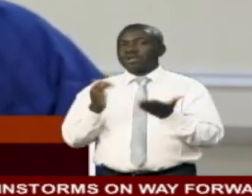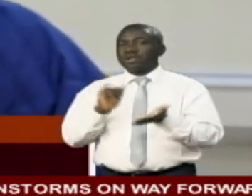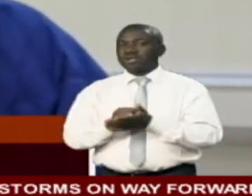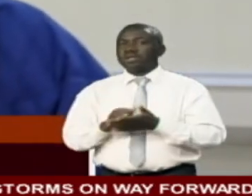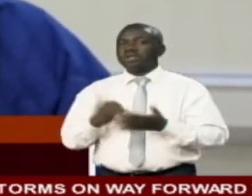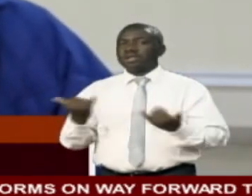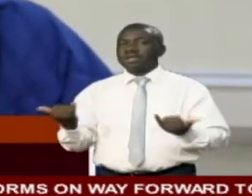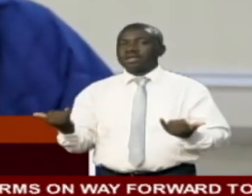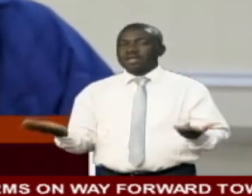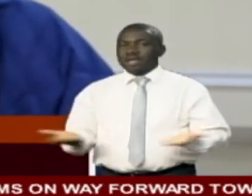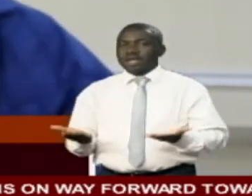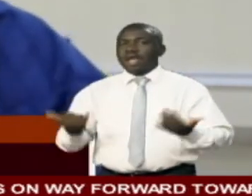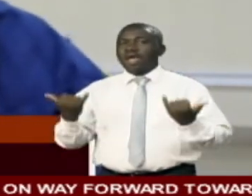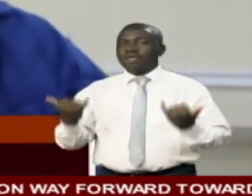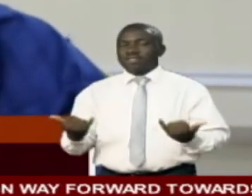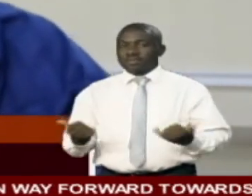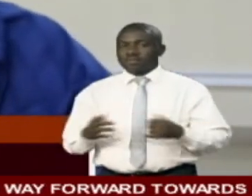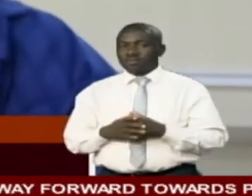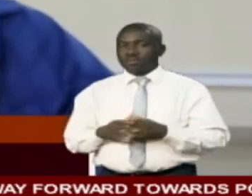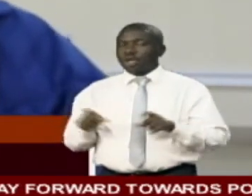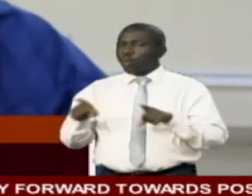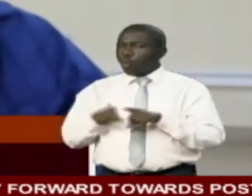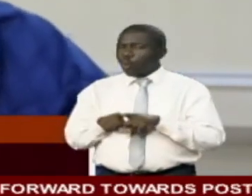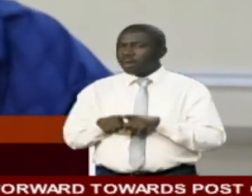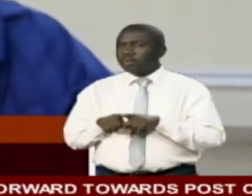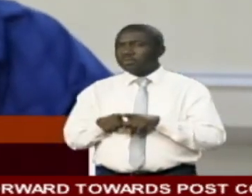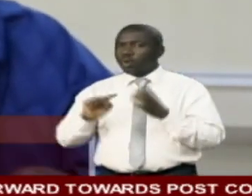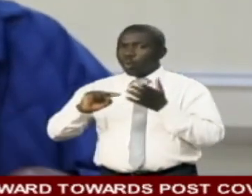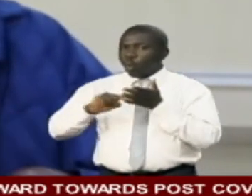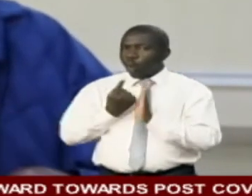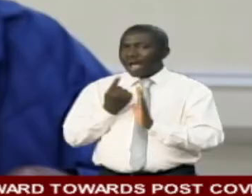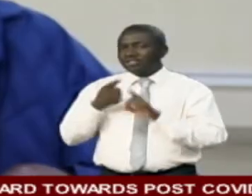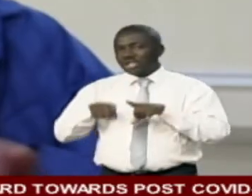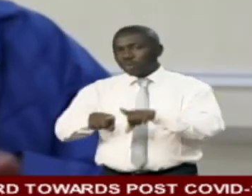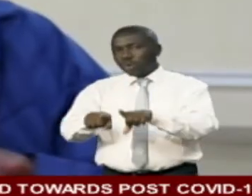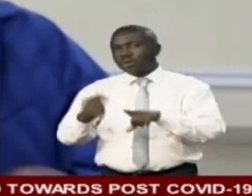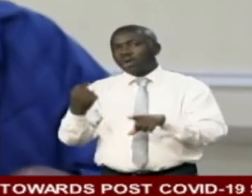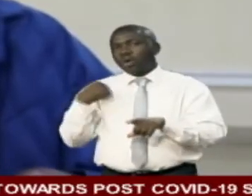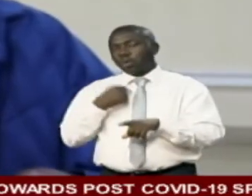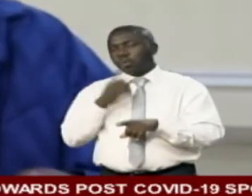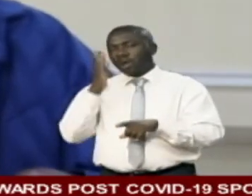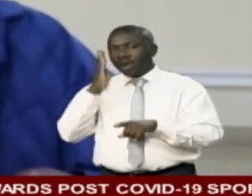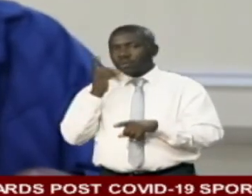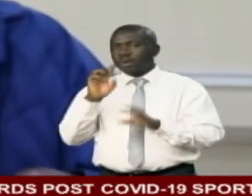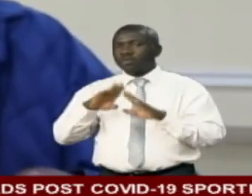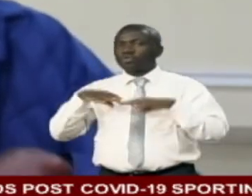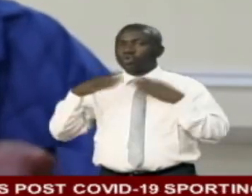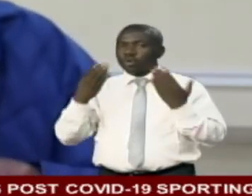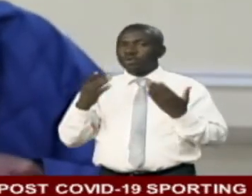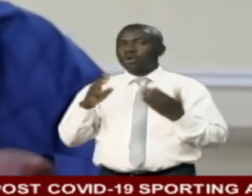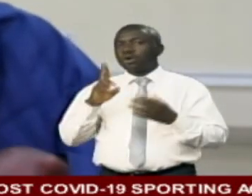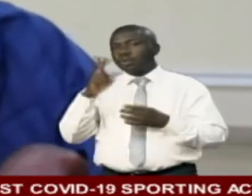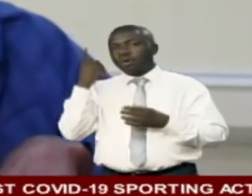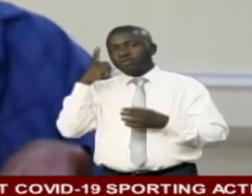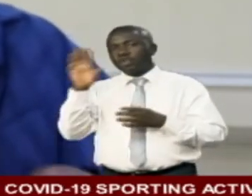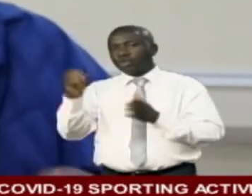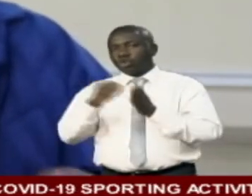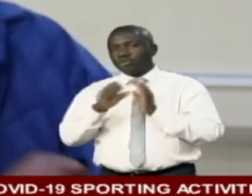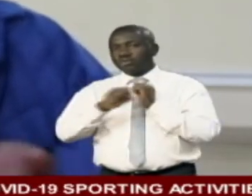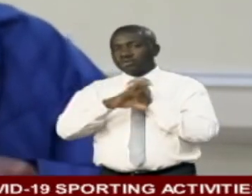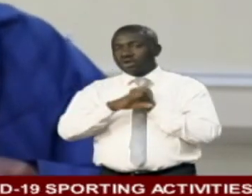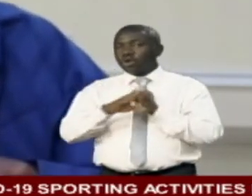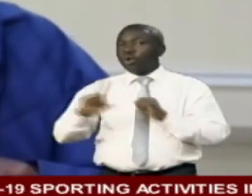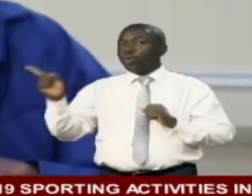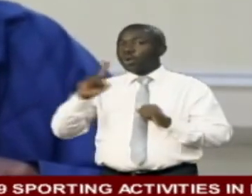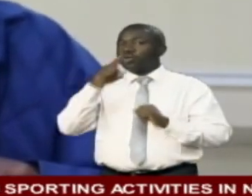and now. Once in a while, airing of your documentaries, we can guarantee that. Where you must pay